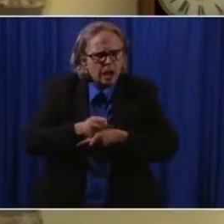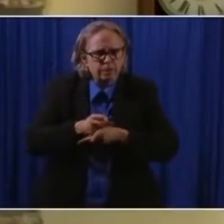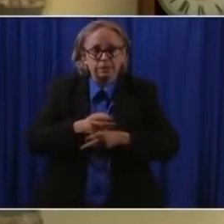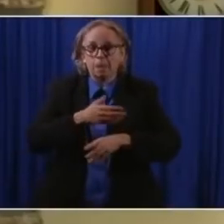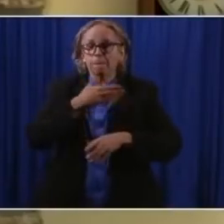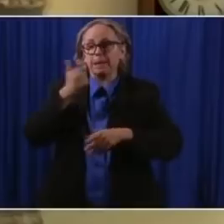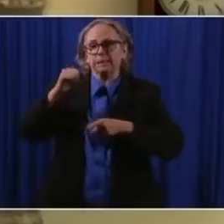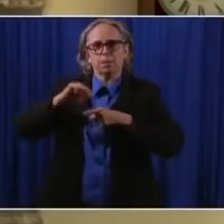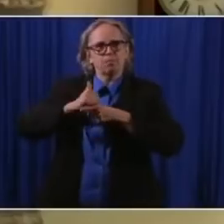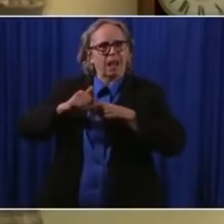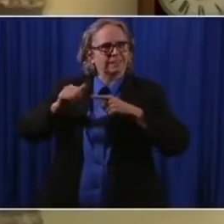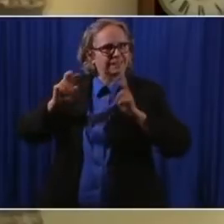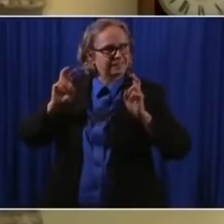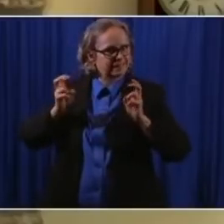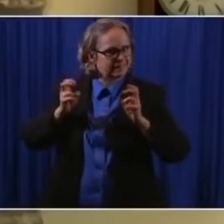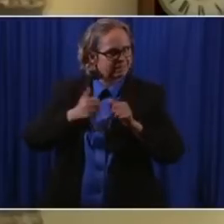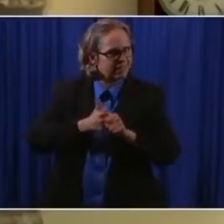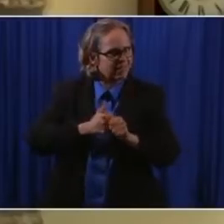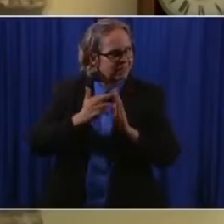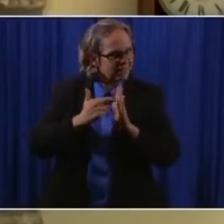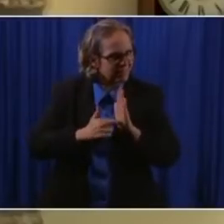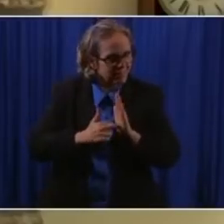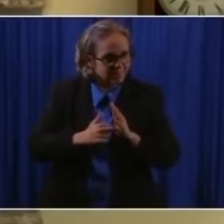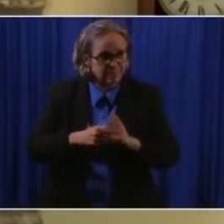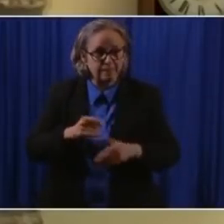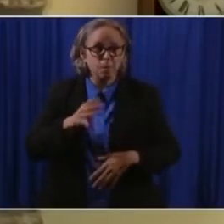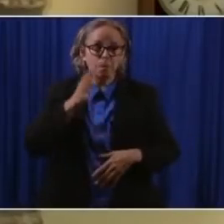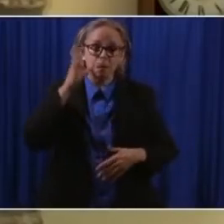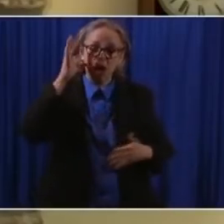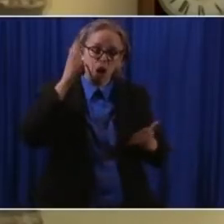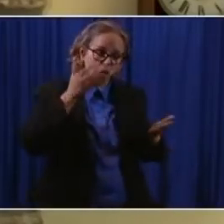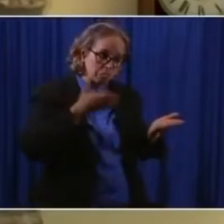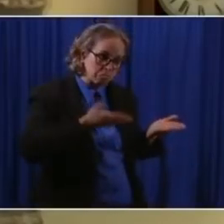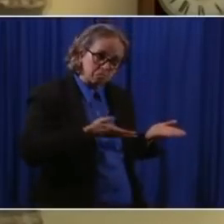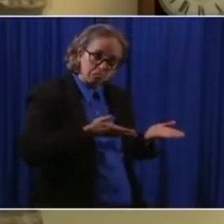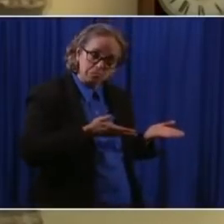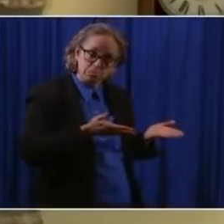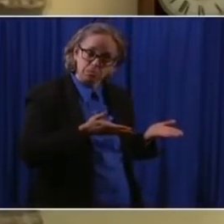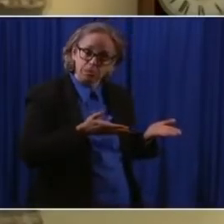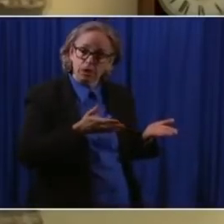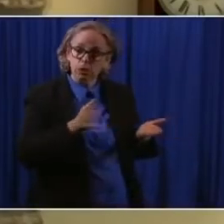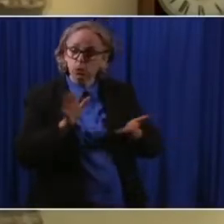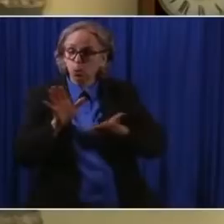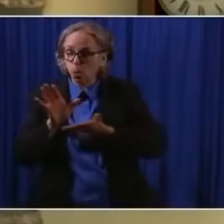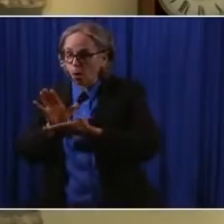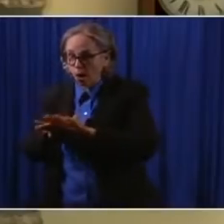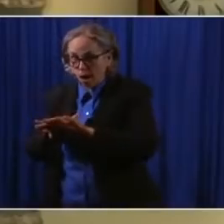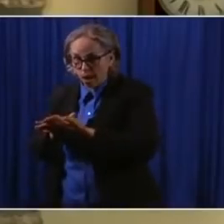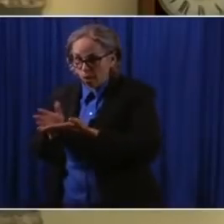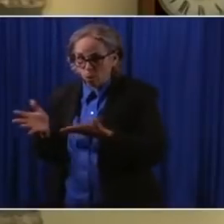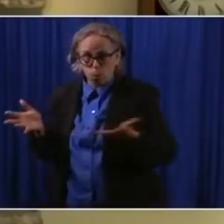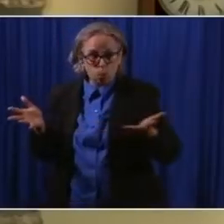parent wants the child to play and if the school wants the child to play, both have to occur, the child can play.